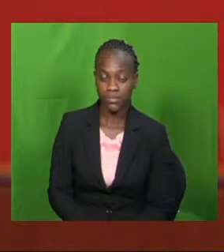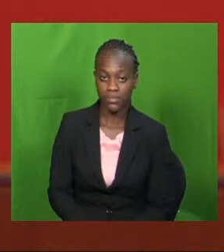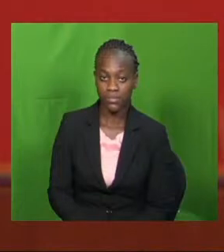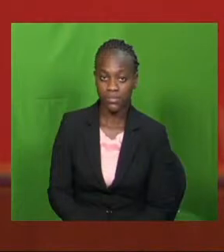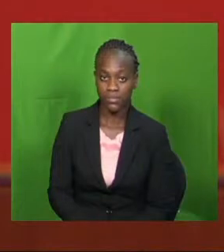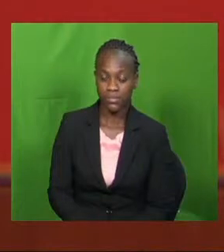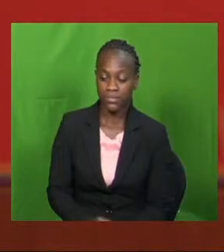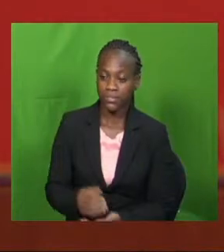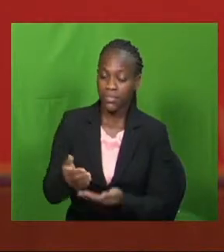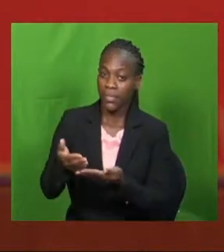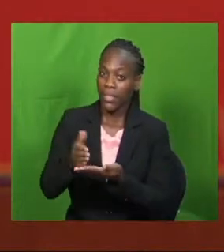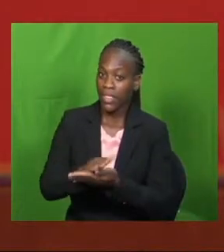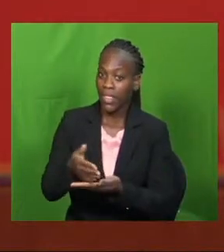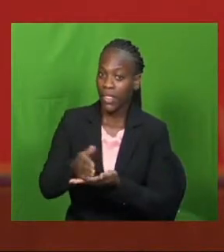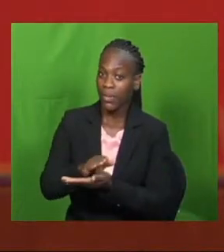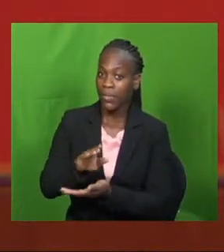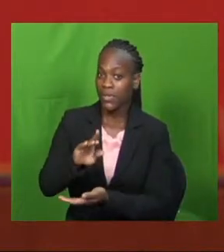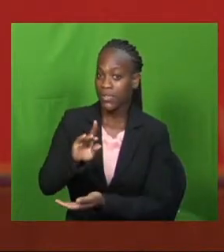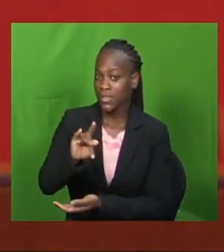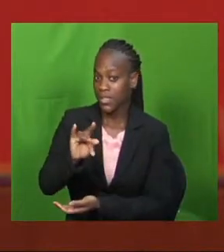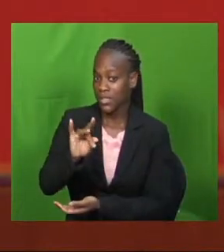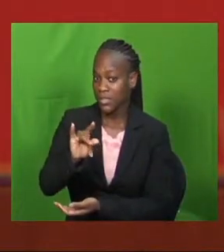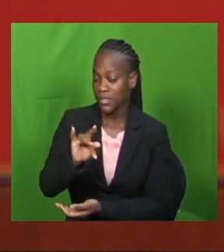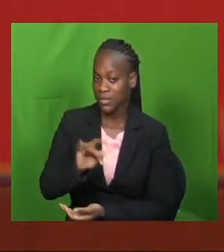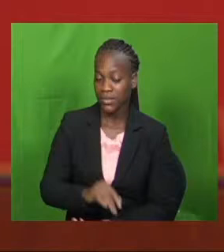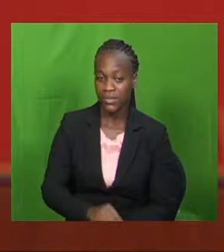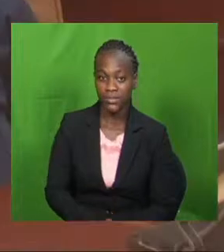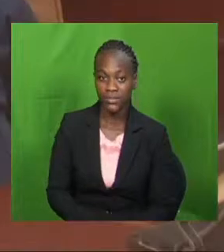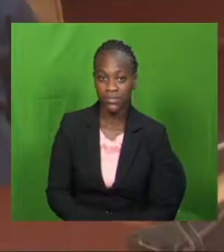Page number 18.